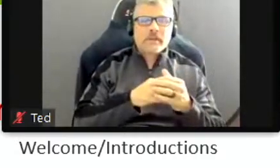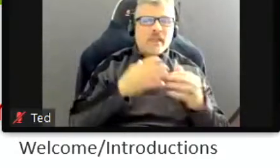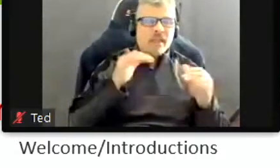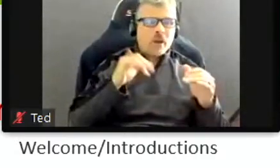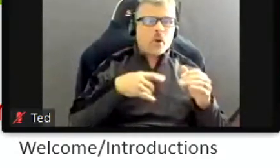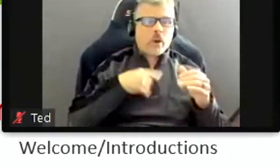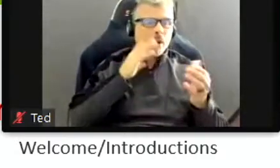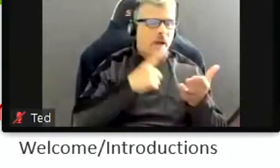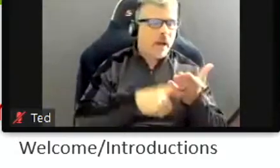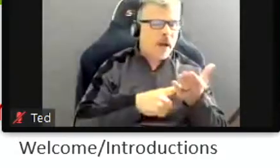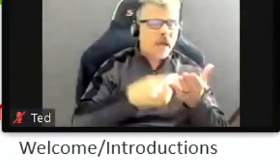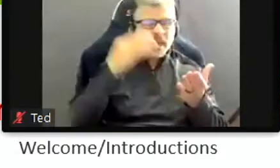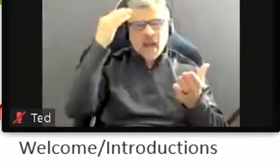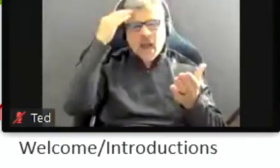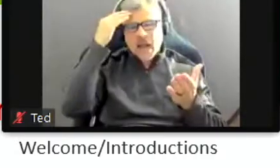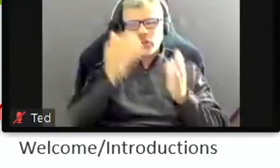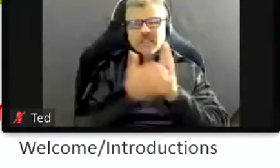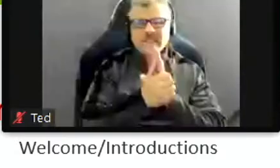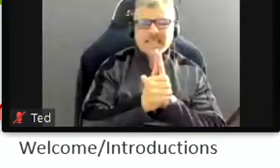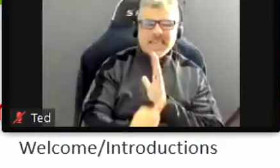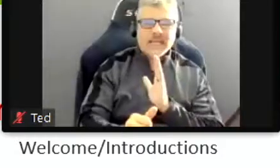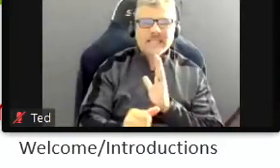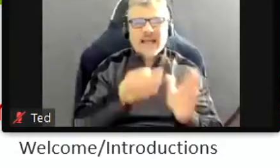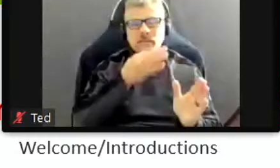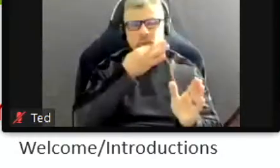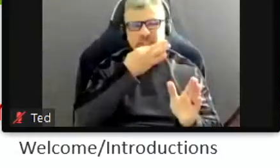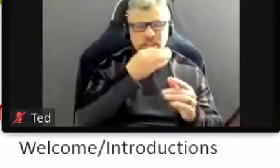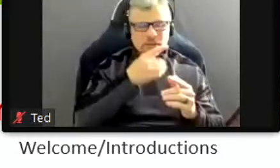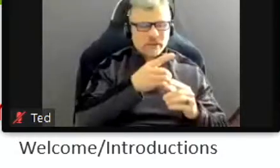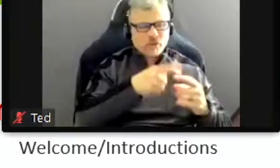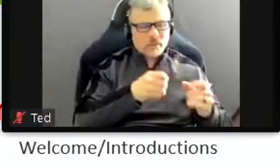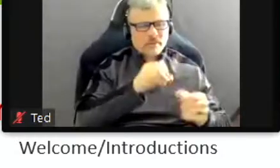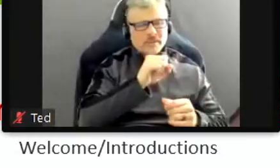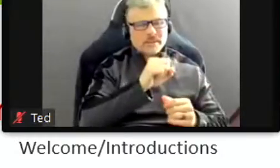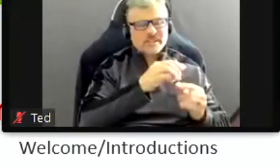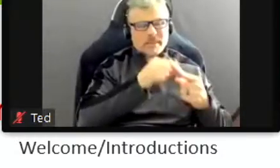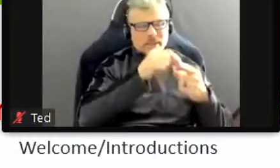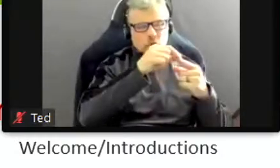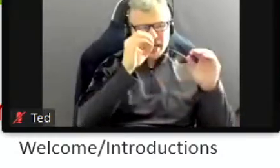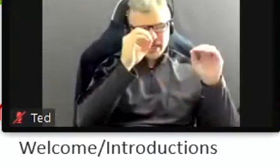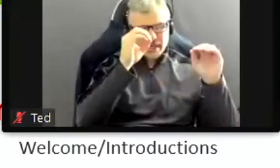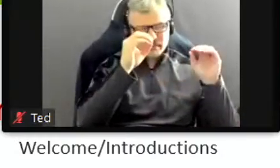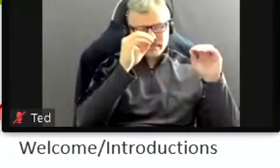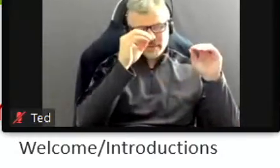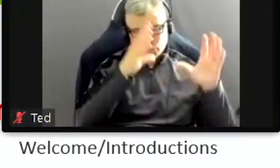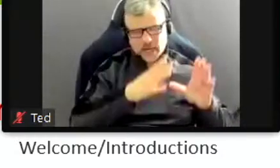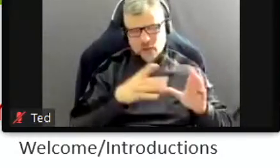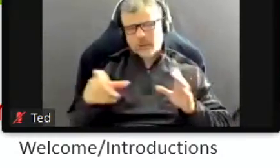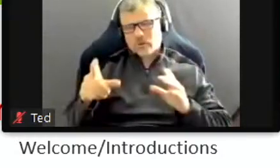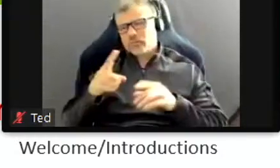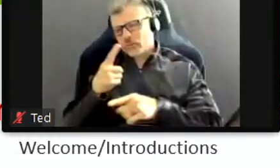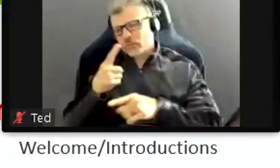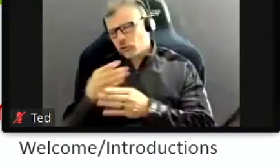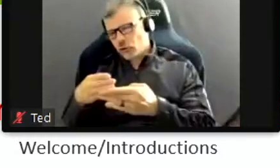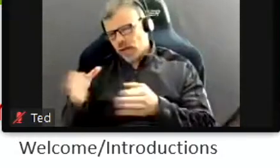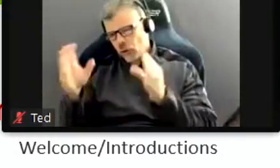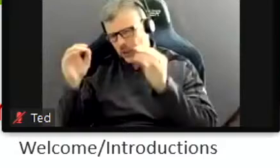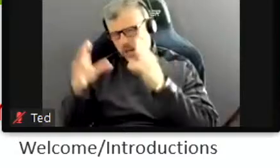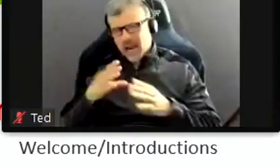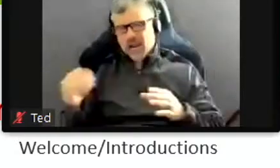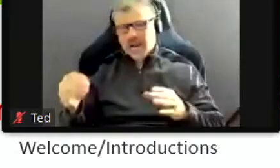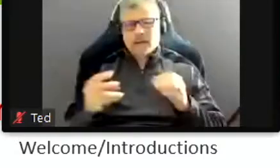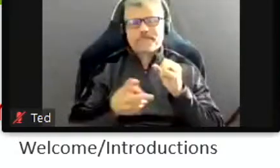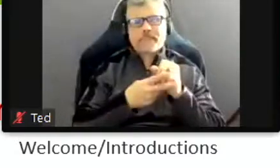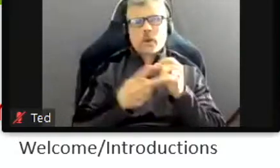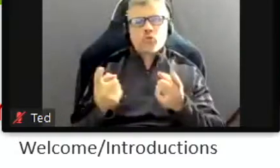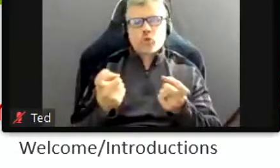at knowledge and skills and expertise between special educators and general educators, as well as recruitment and retention. So really excited about